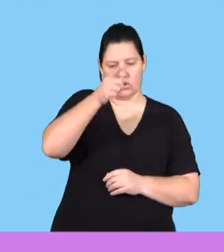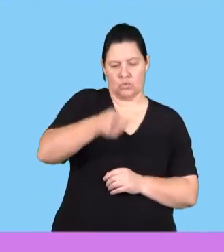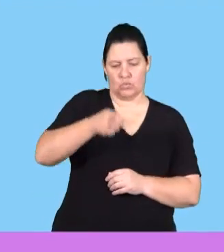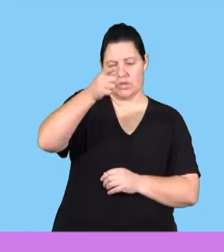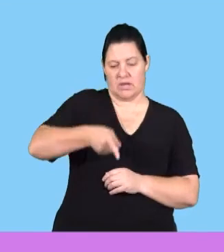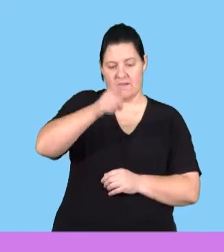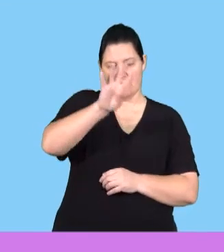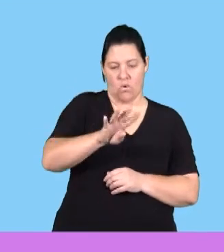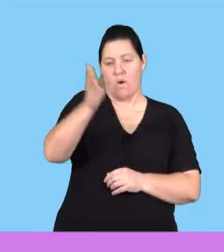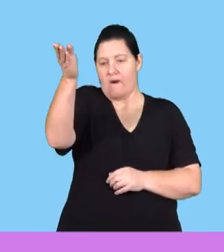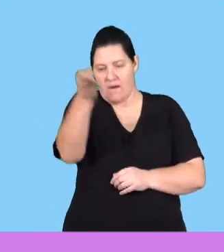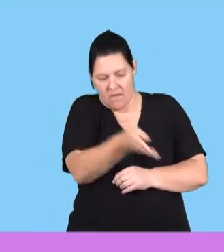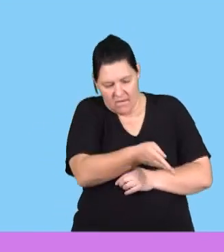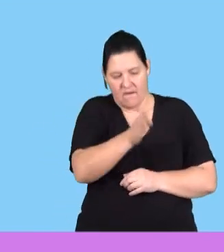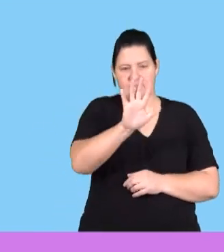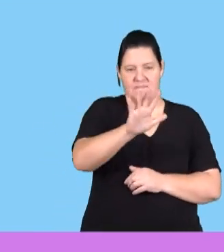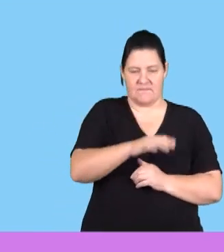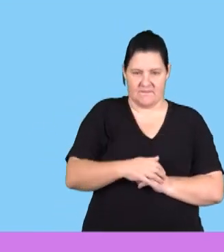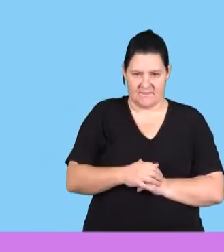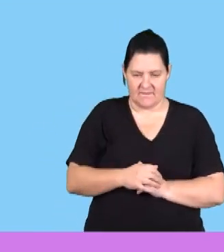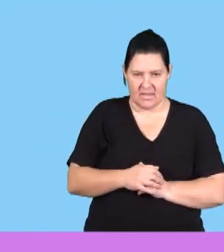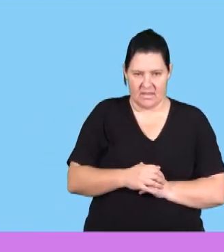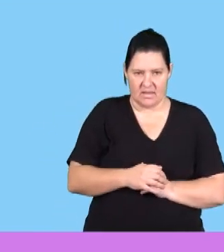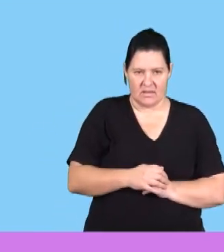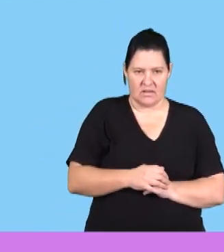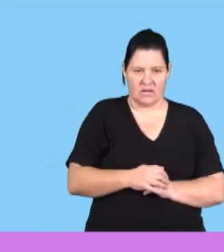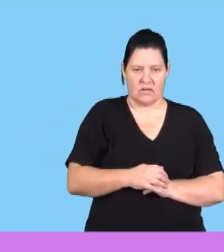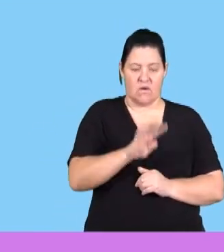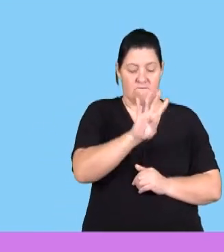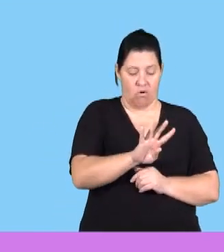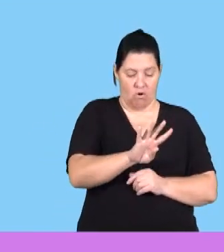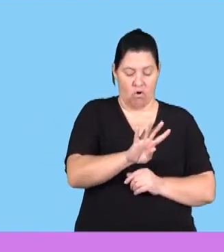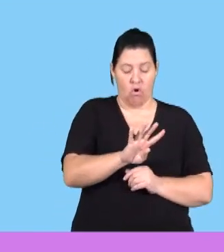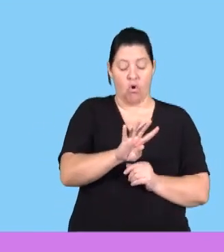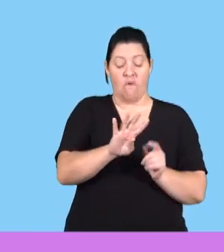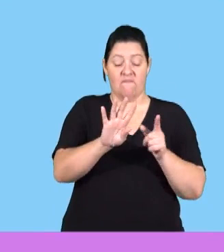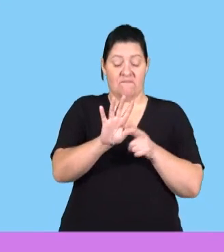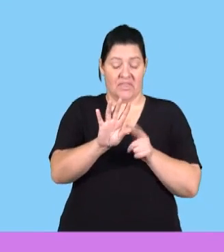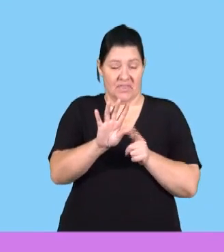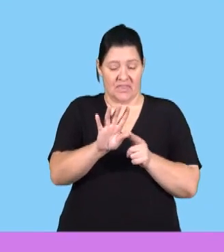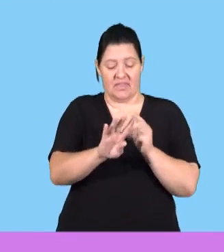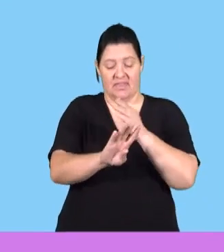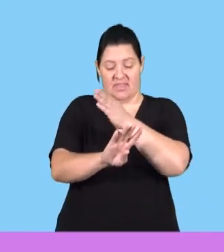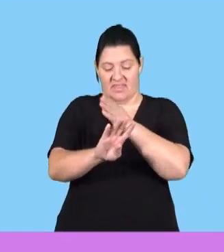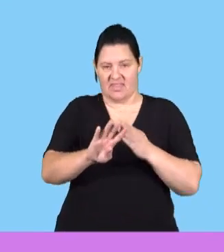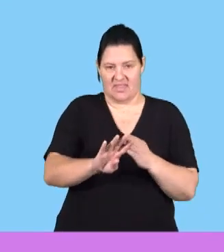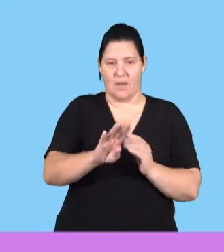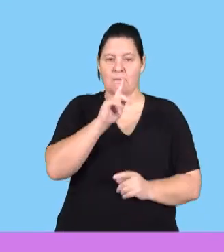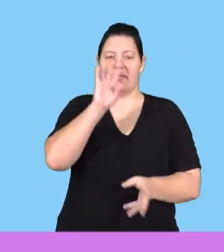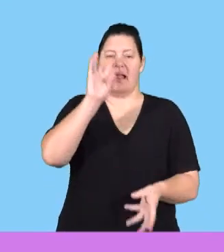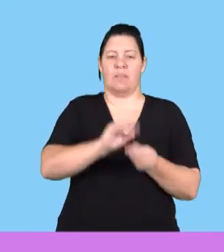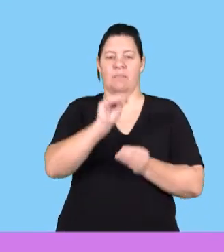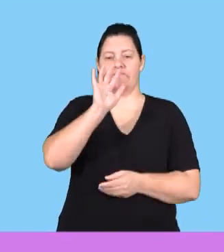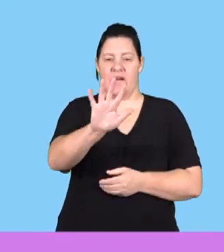want to illustrate to you how we tally when it's 5. So there we have our 4, the first 4, and now I'm going to draw